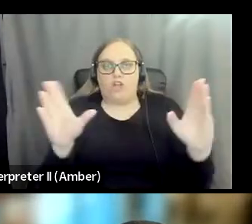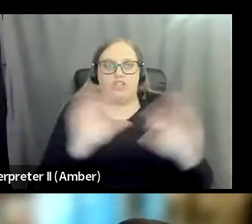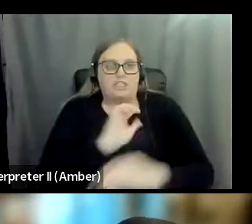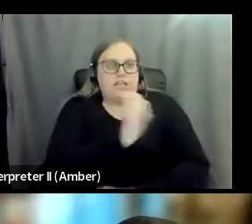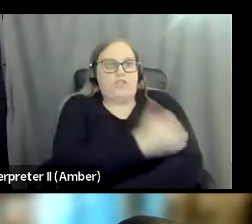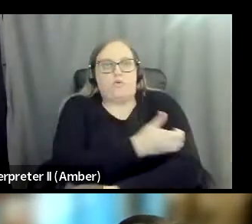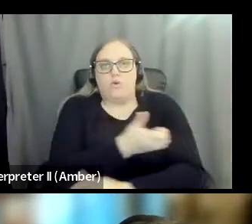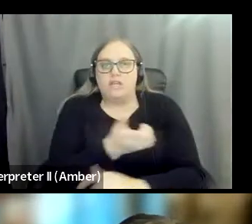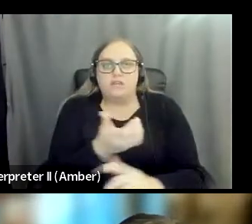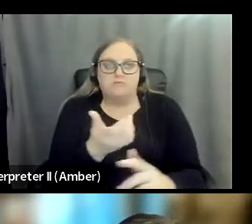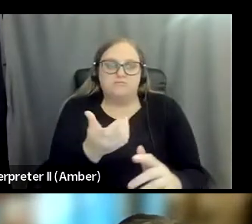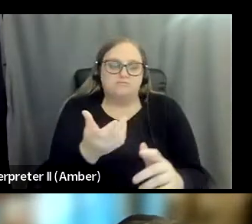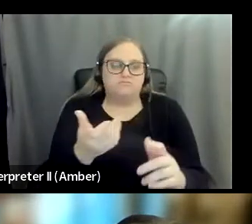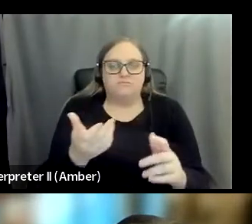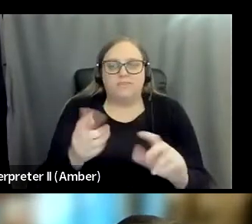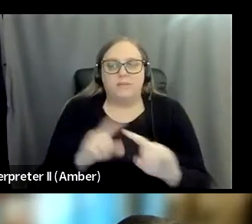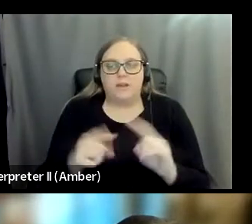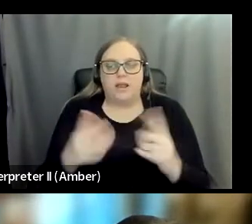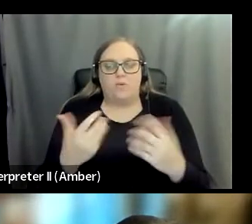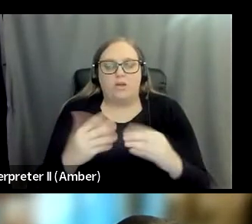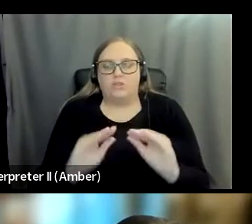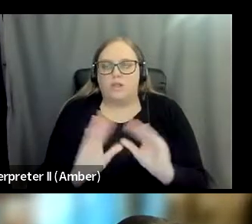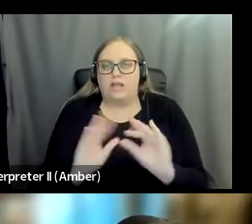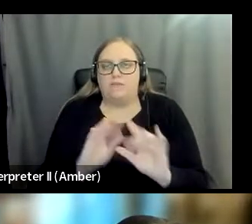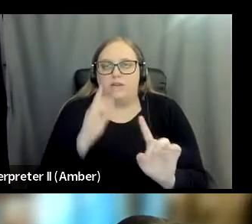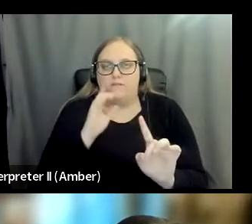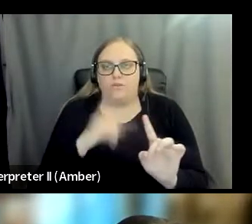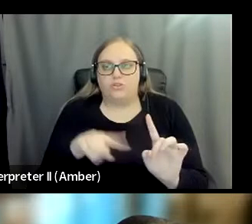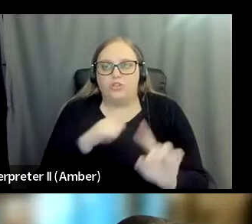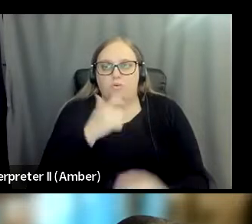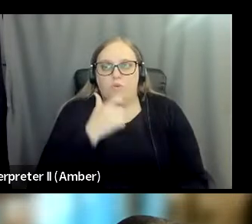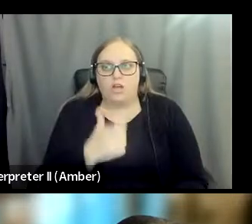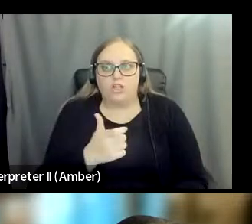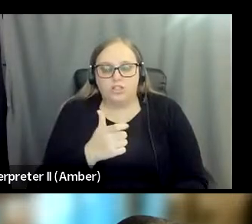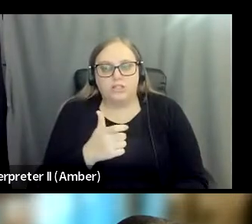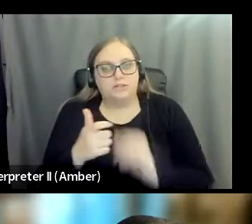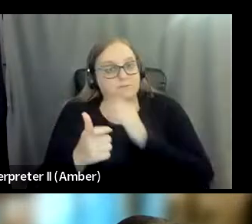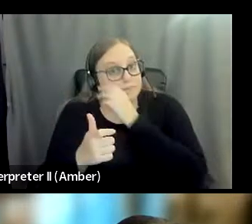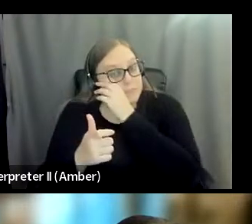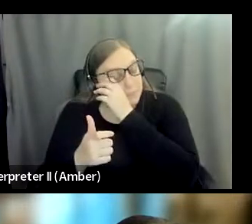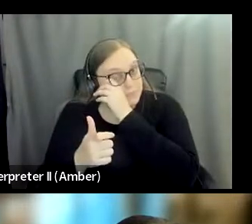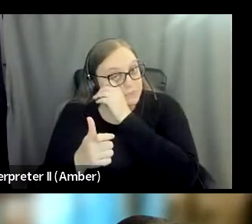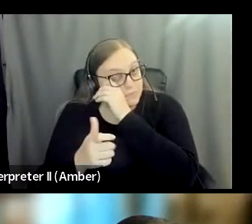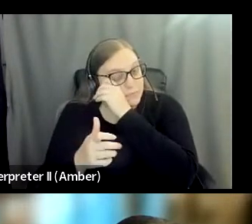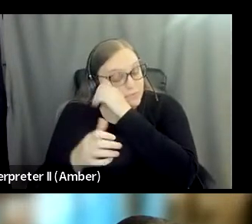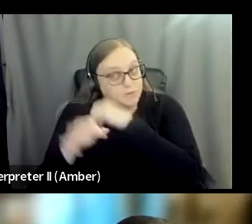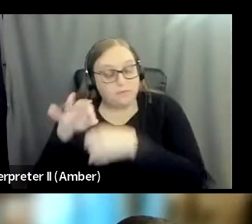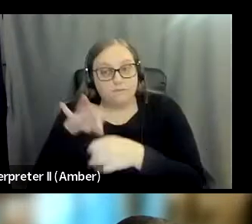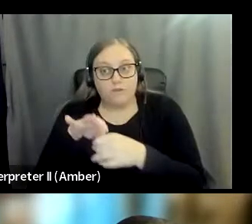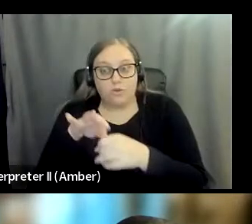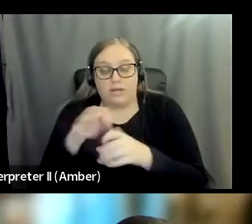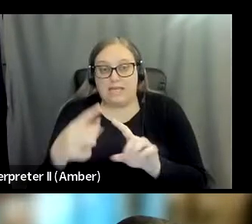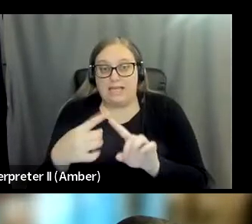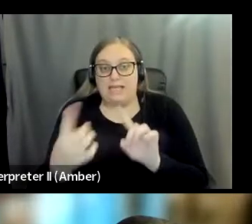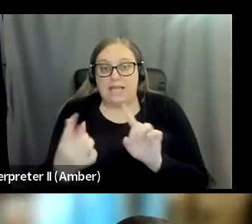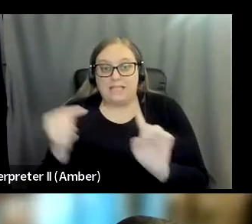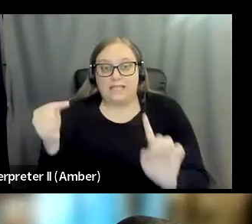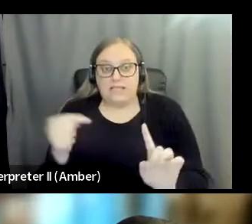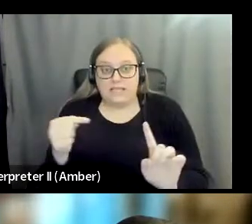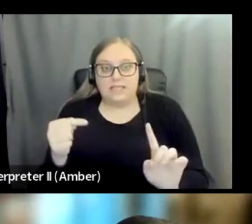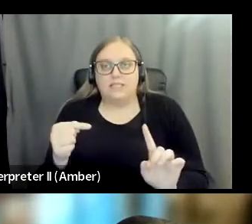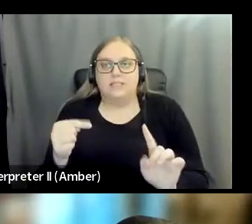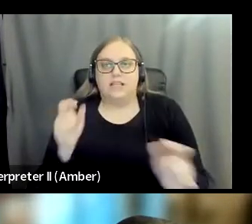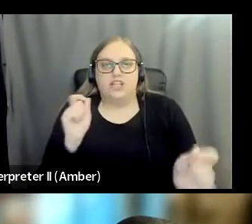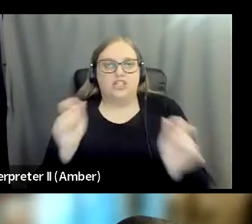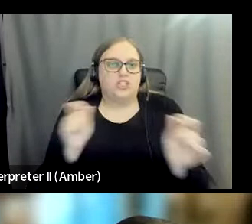authority. But I just want to clarify for those that may be watching that voting against this